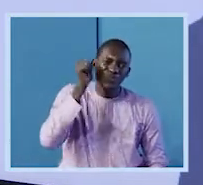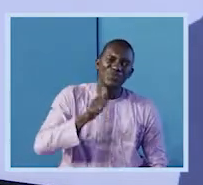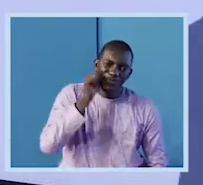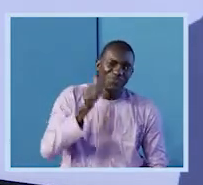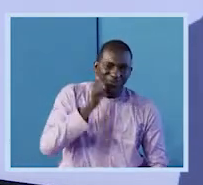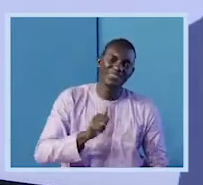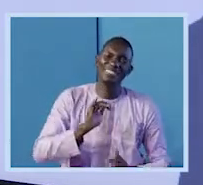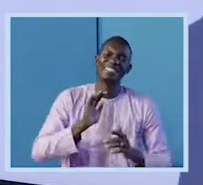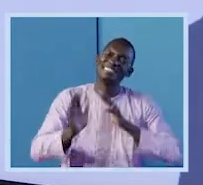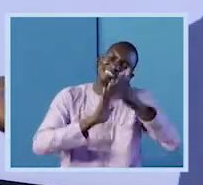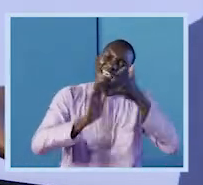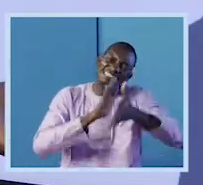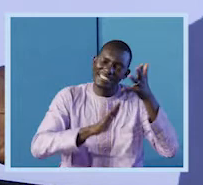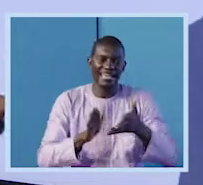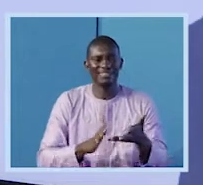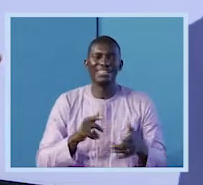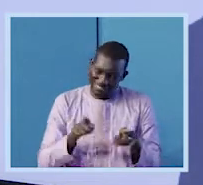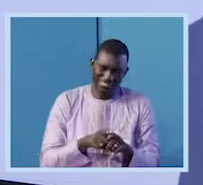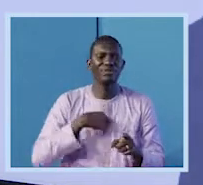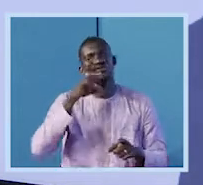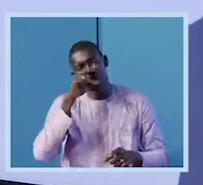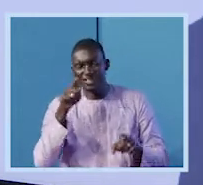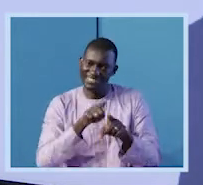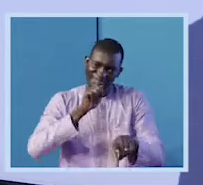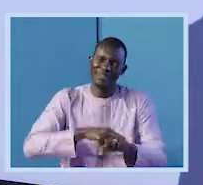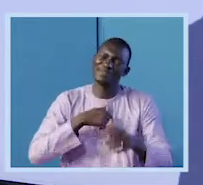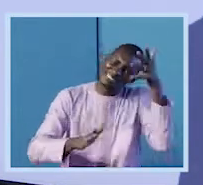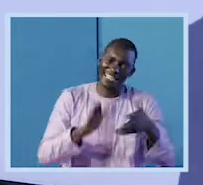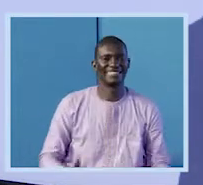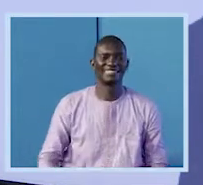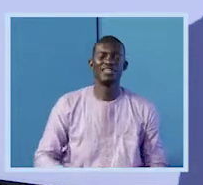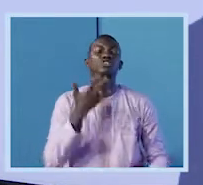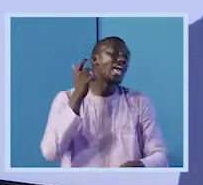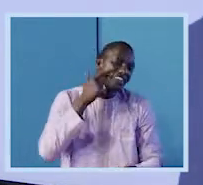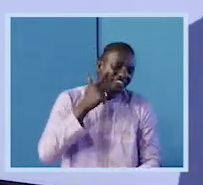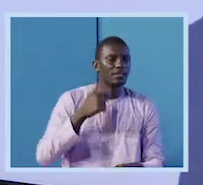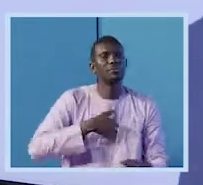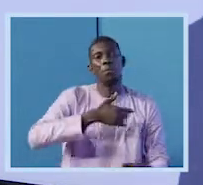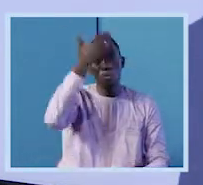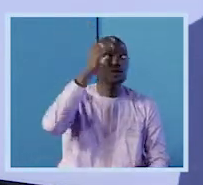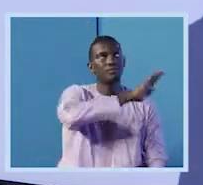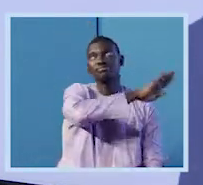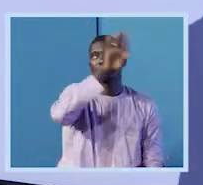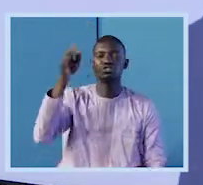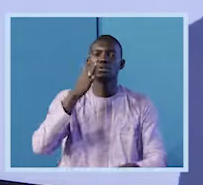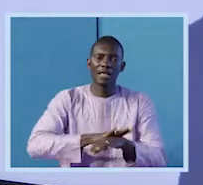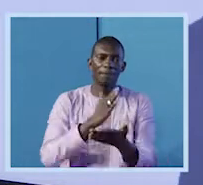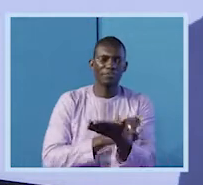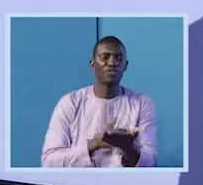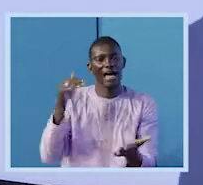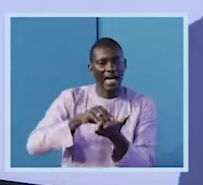signing, because every day, 24 hours, from morning to evening, sometimes before I got home, it's 8 p.m. in the evening.